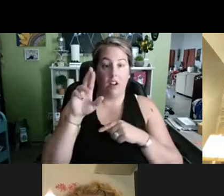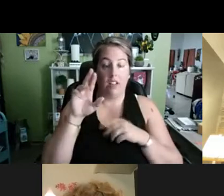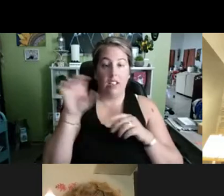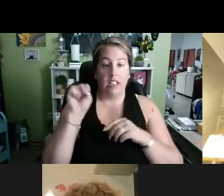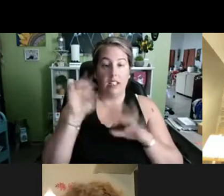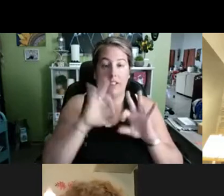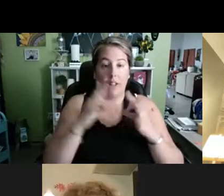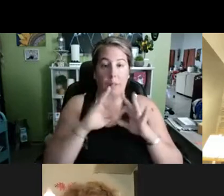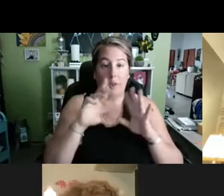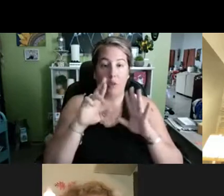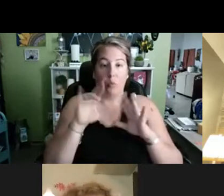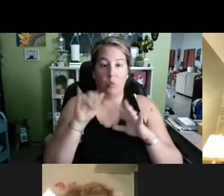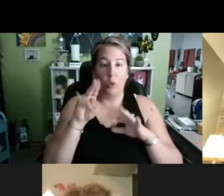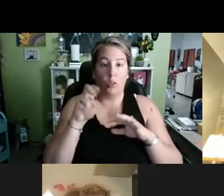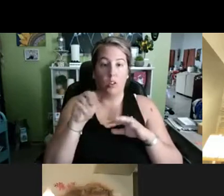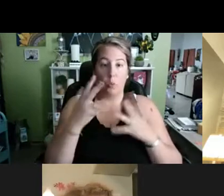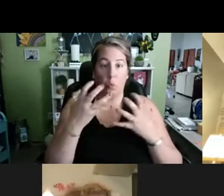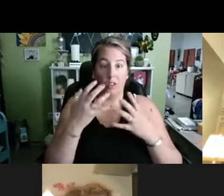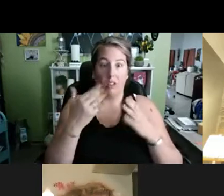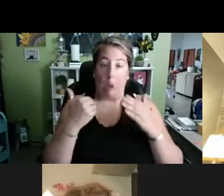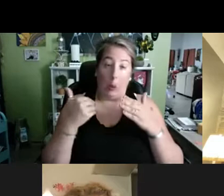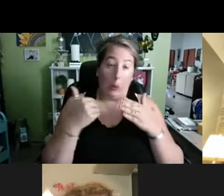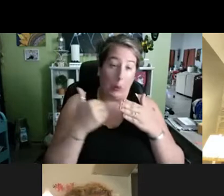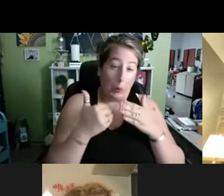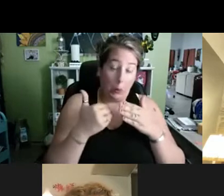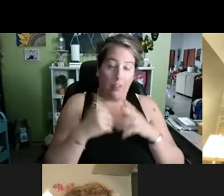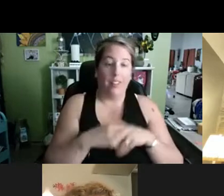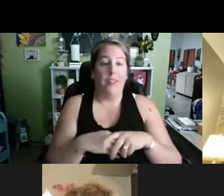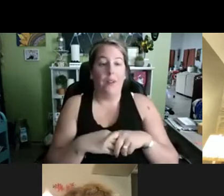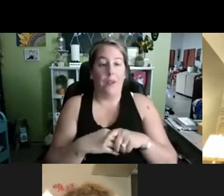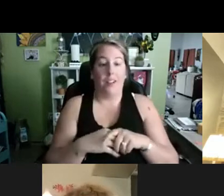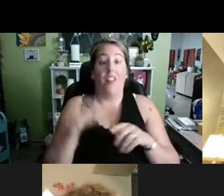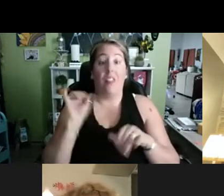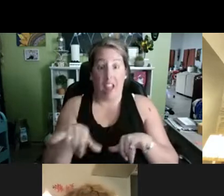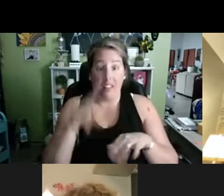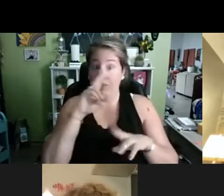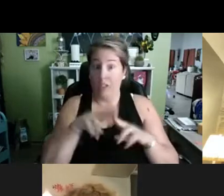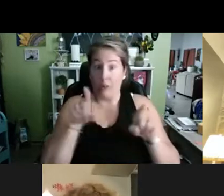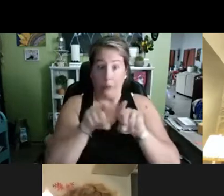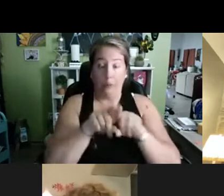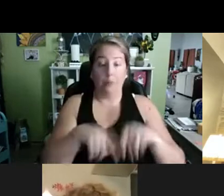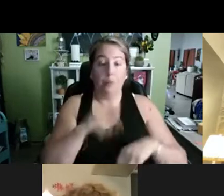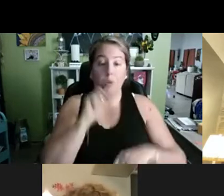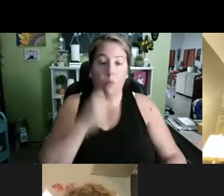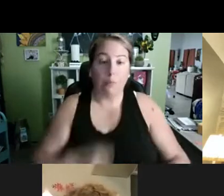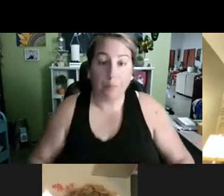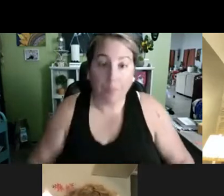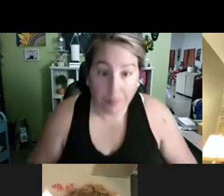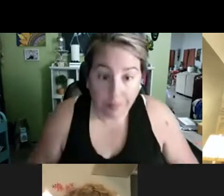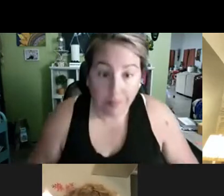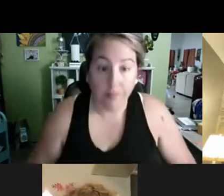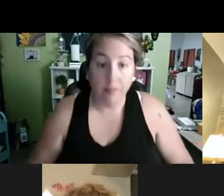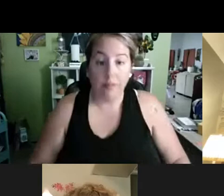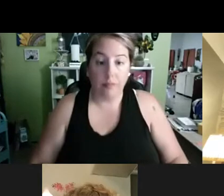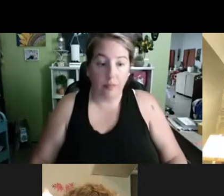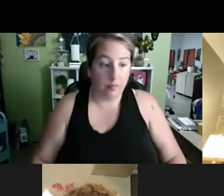So that's also very fun. Cool. Do you know Well,